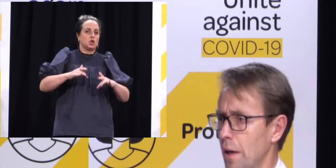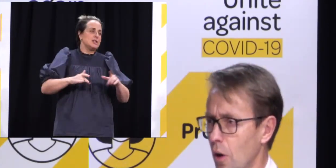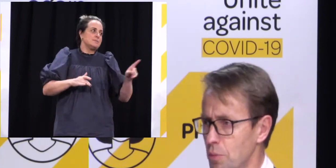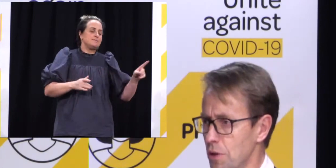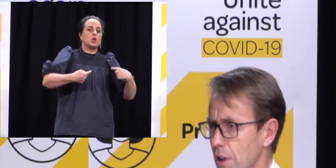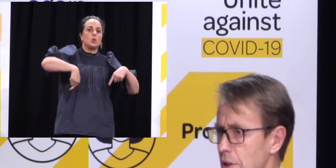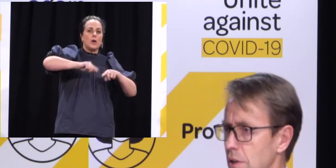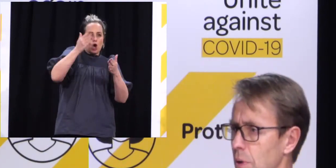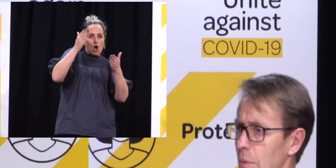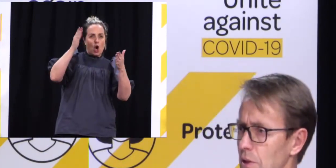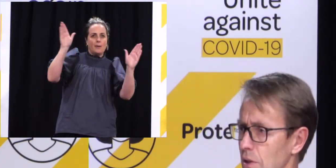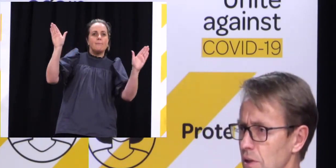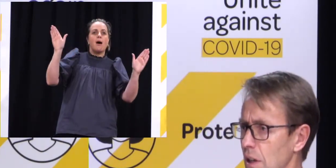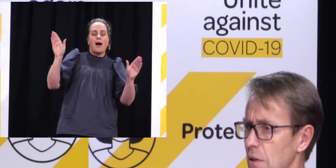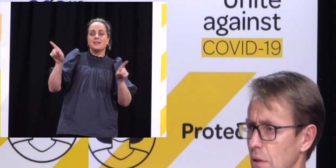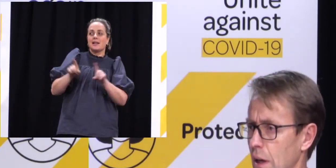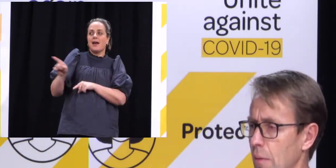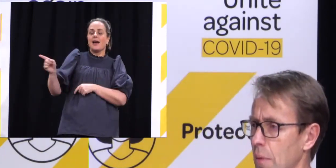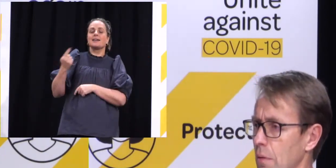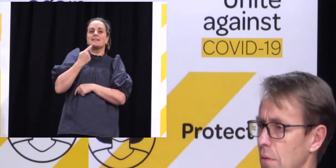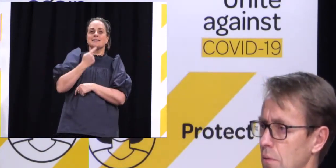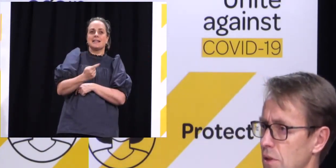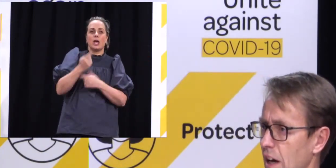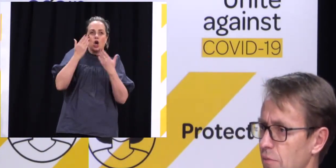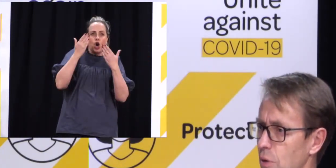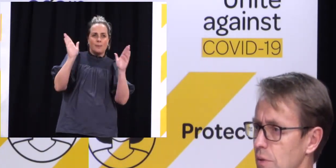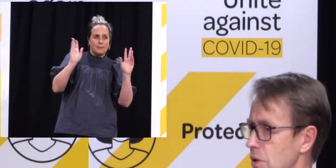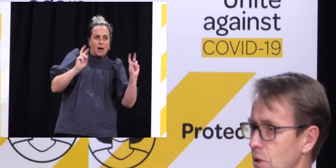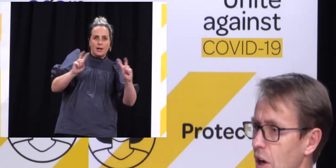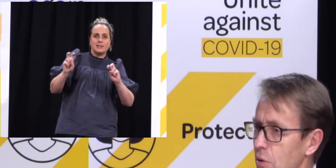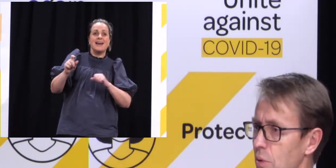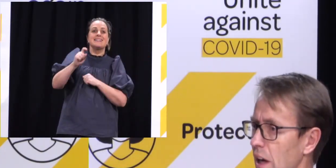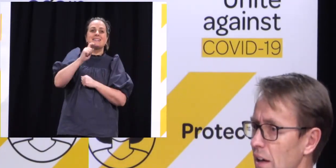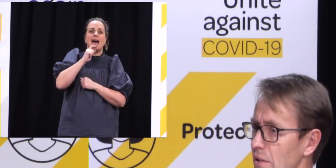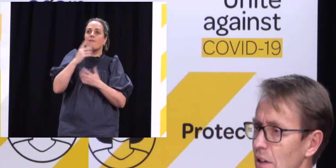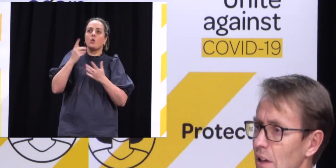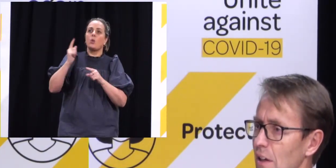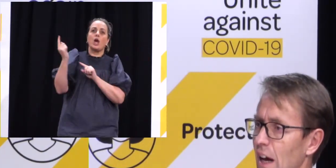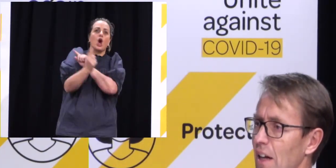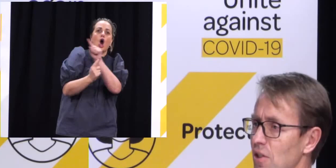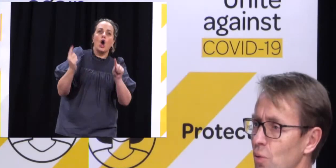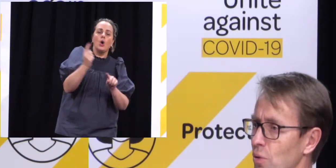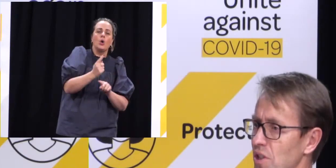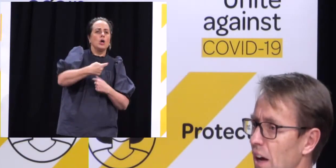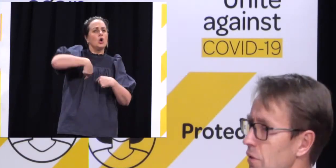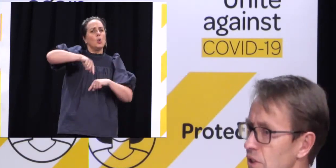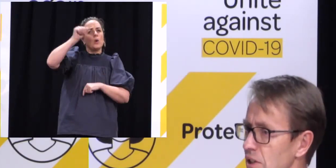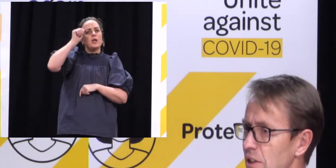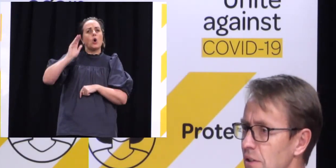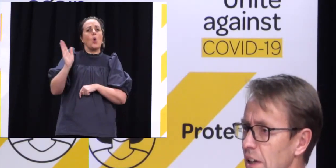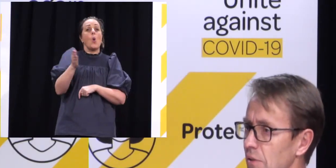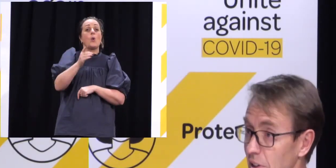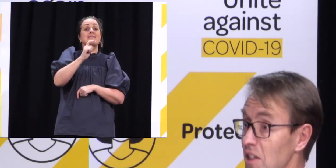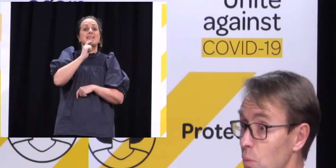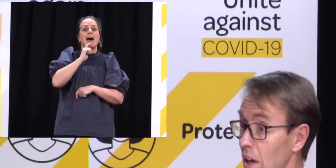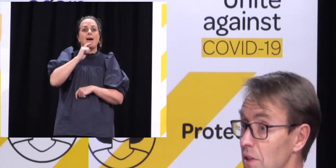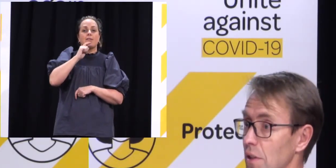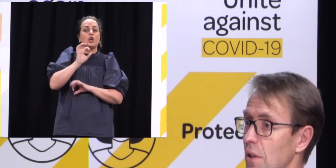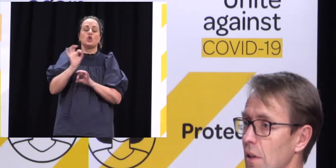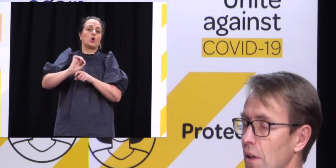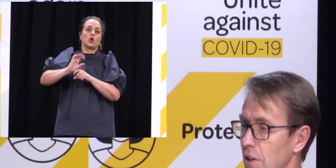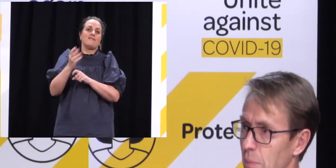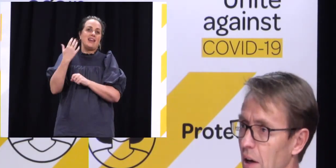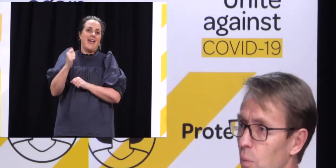all options, as the Prime Minister said. Staff movements, we know we had, all the staff have tested negative at least